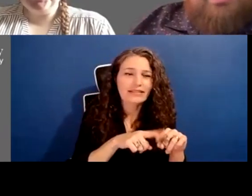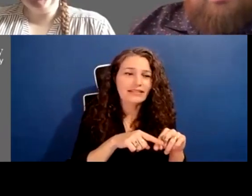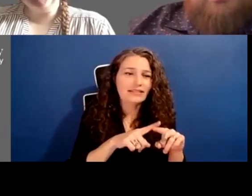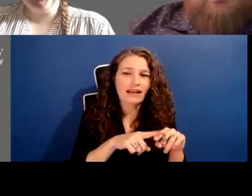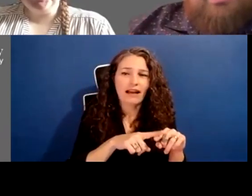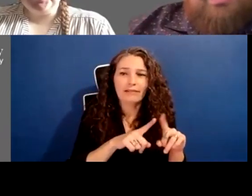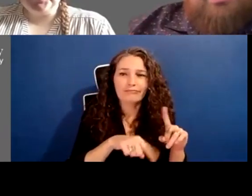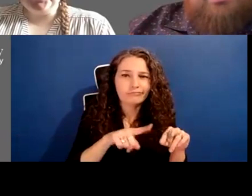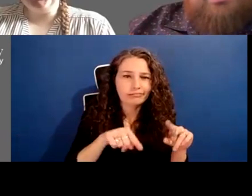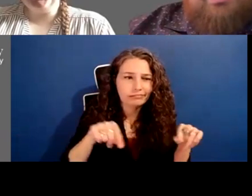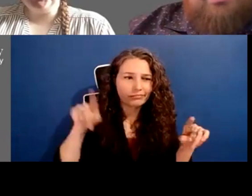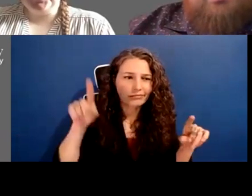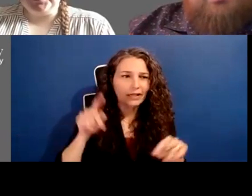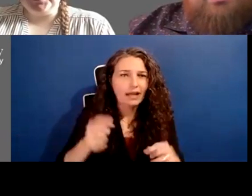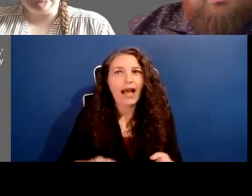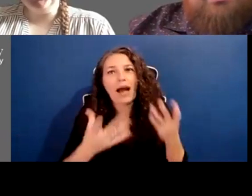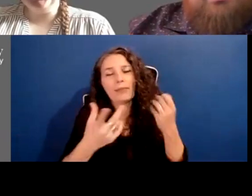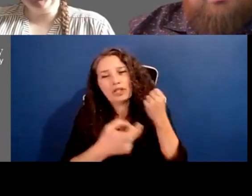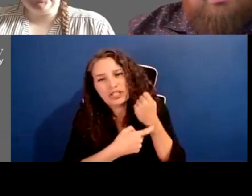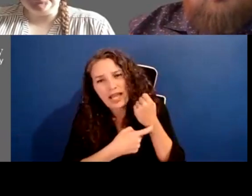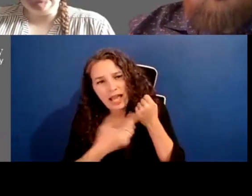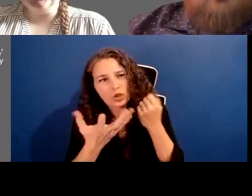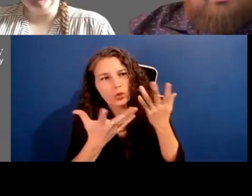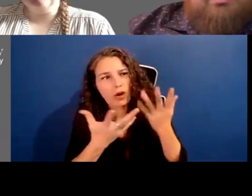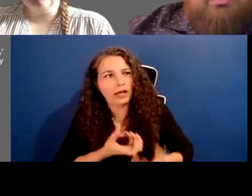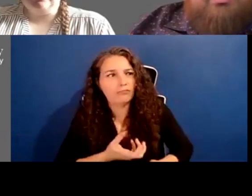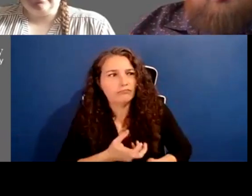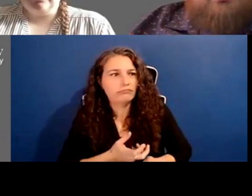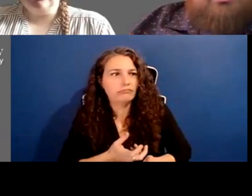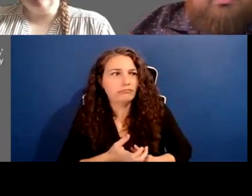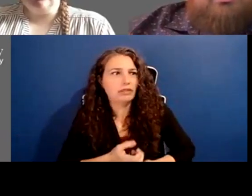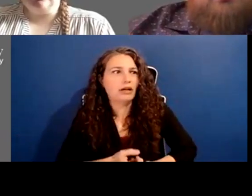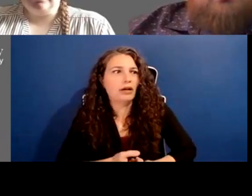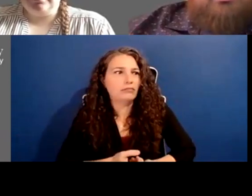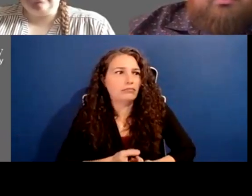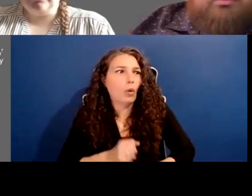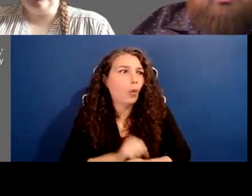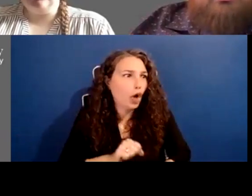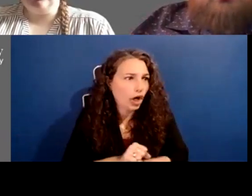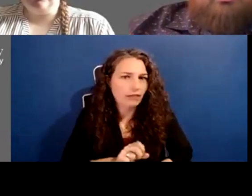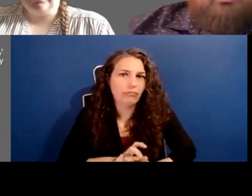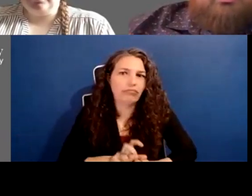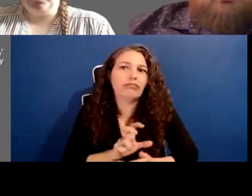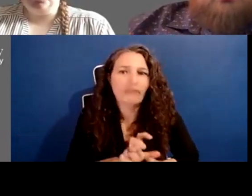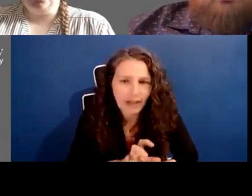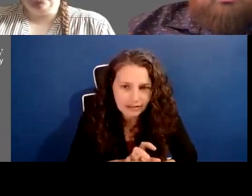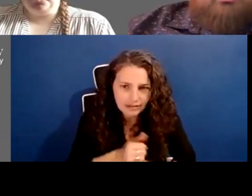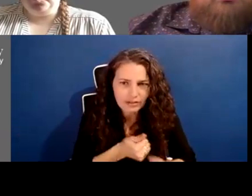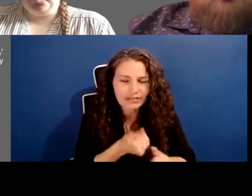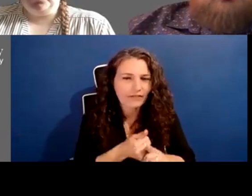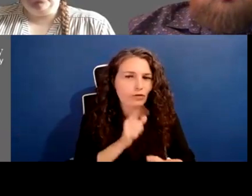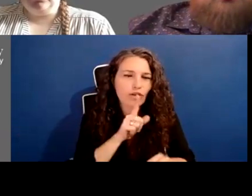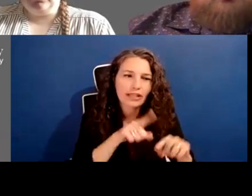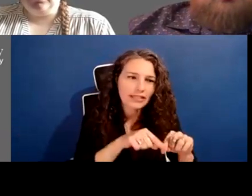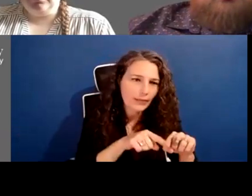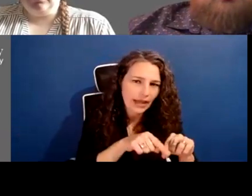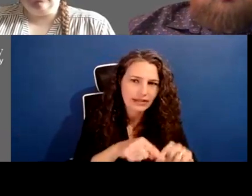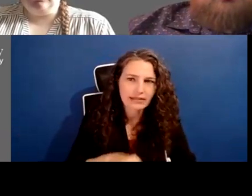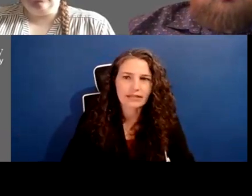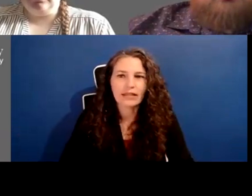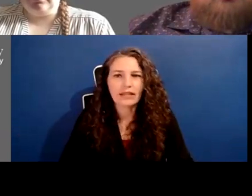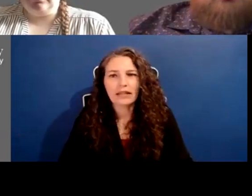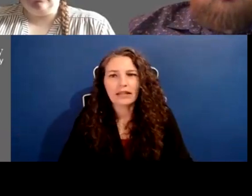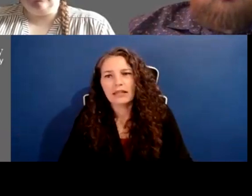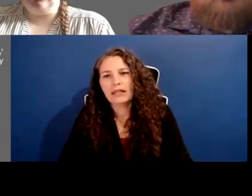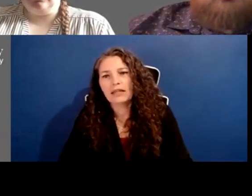Basically, depends how much time you want to put into it, and depends on how much for work needs to be done,